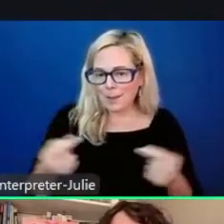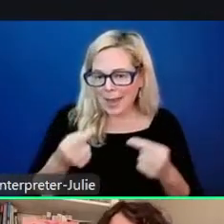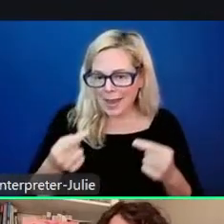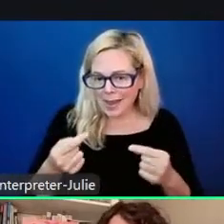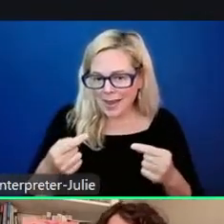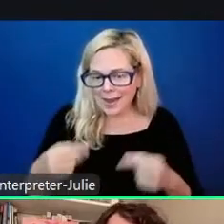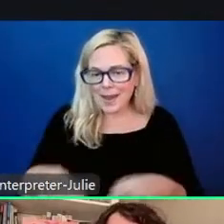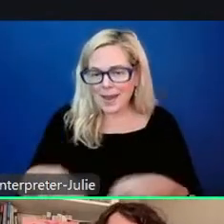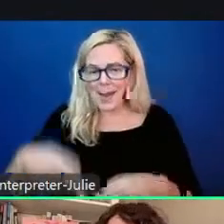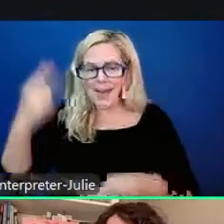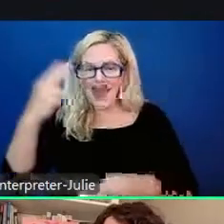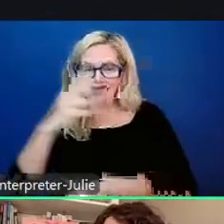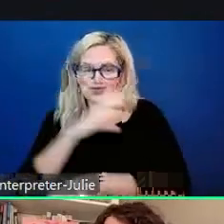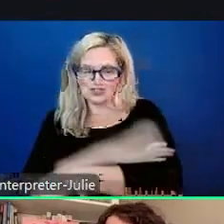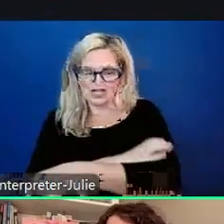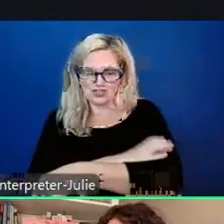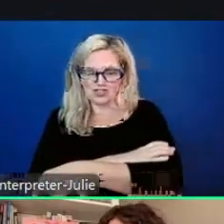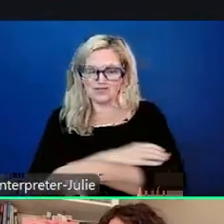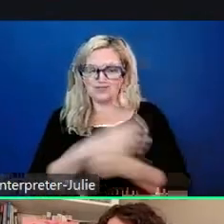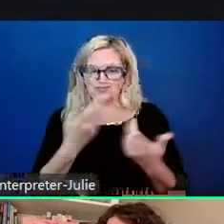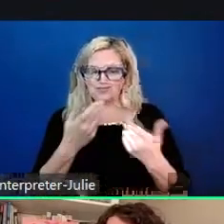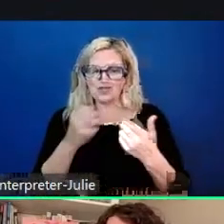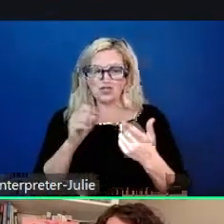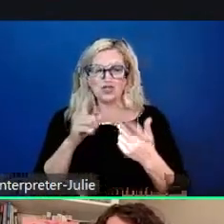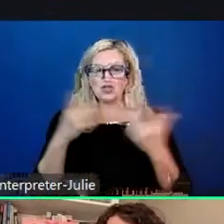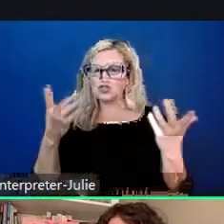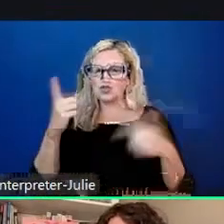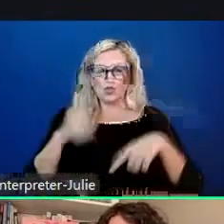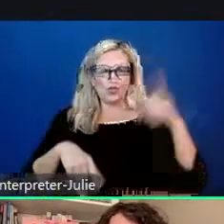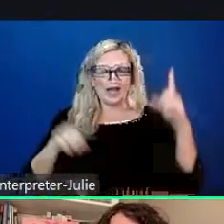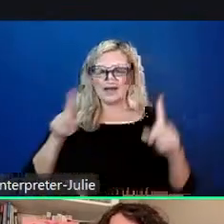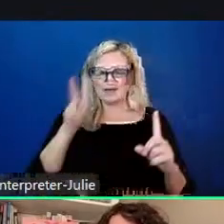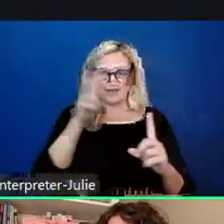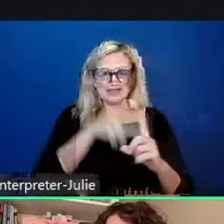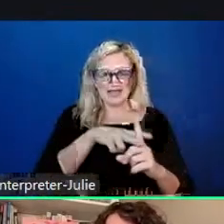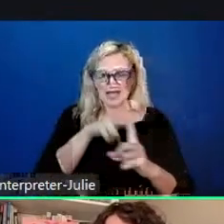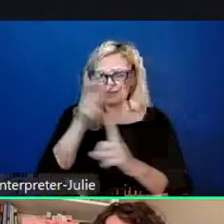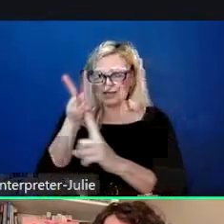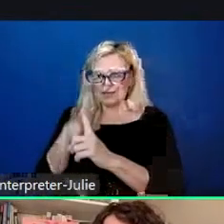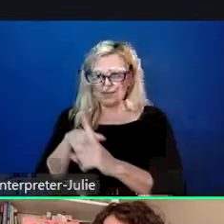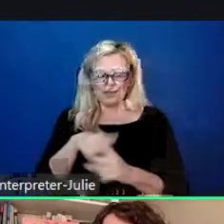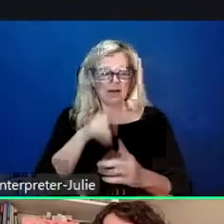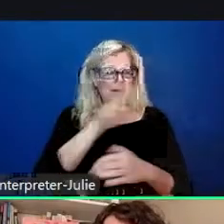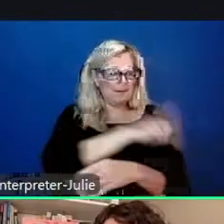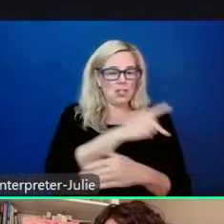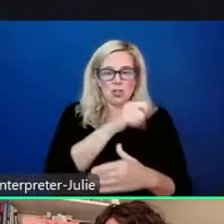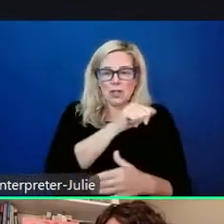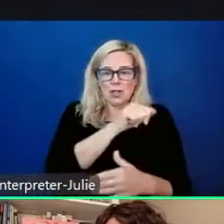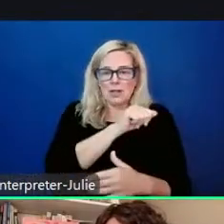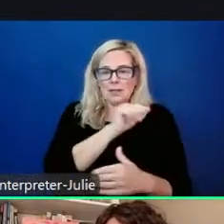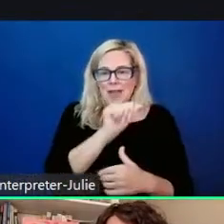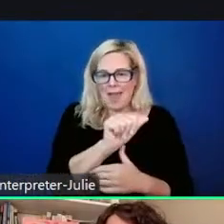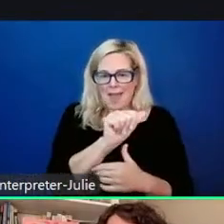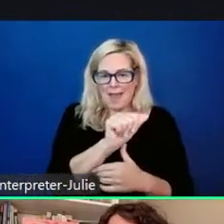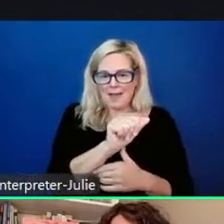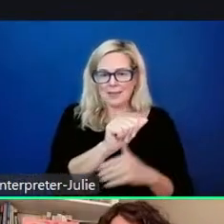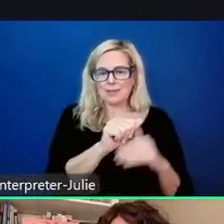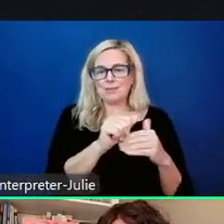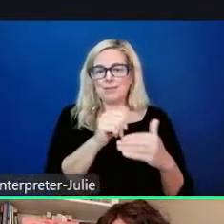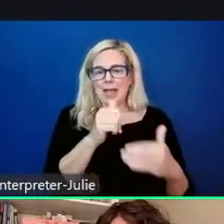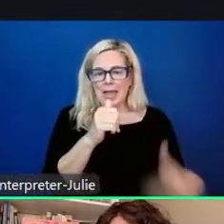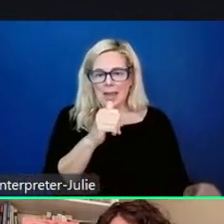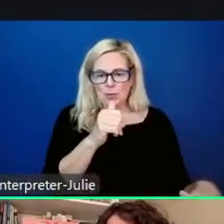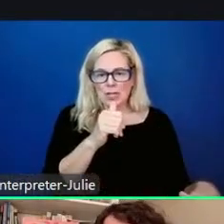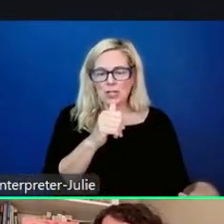were randomly assigned to either receive case A, where the patient had a bilateral below the knee amputation, or